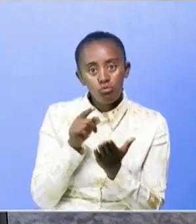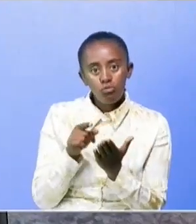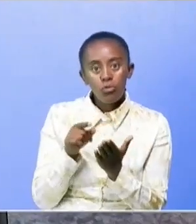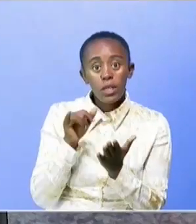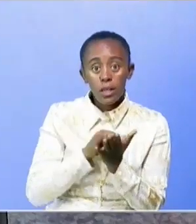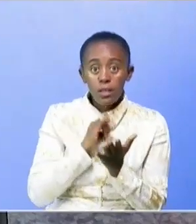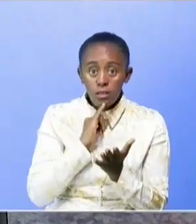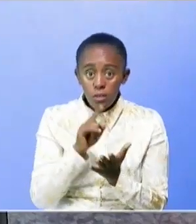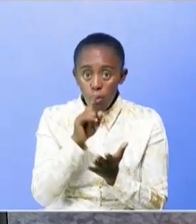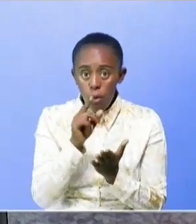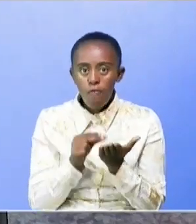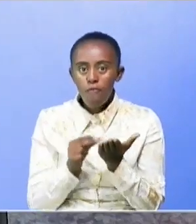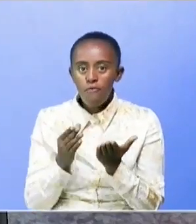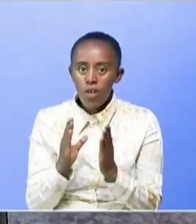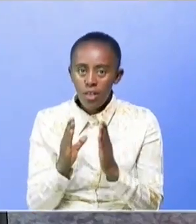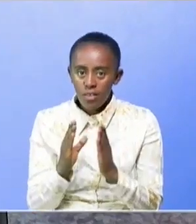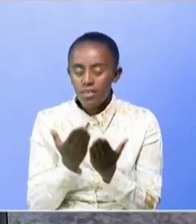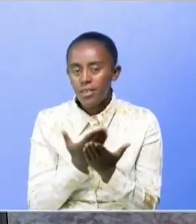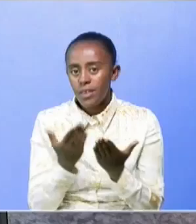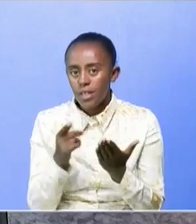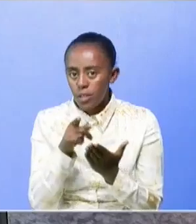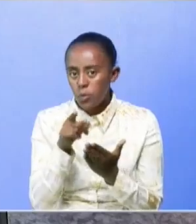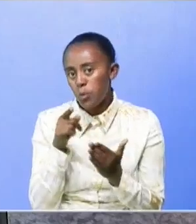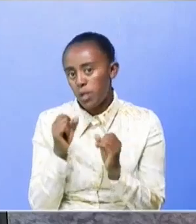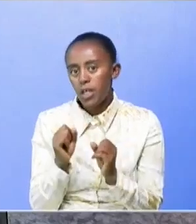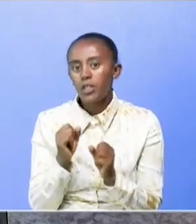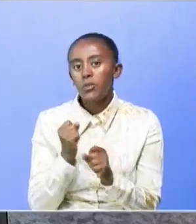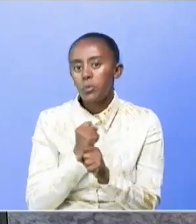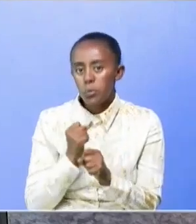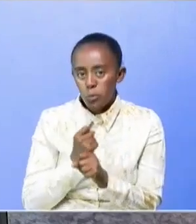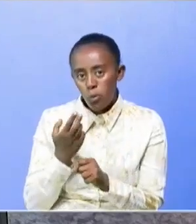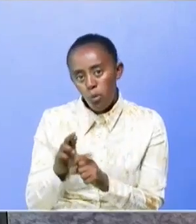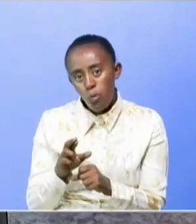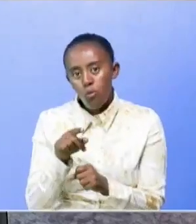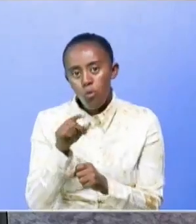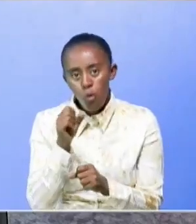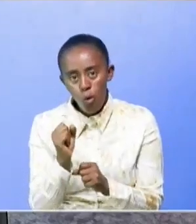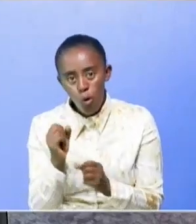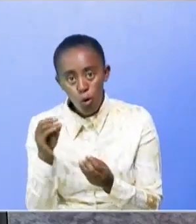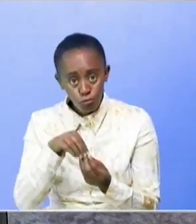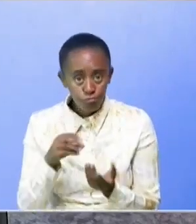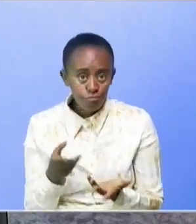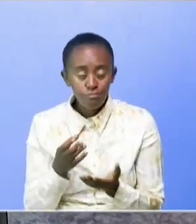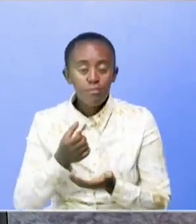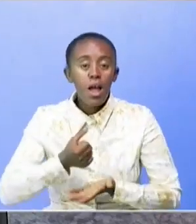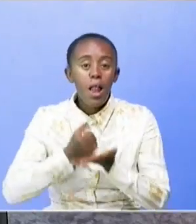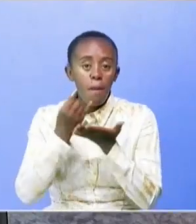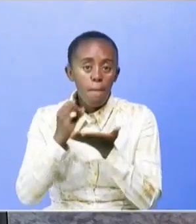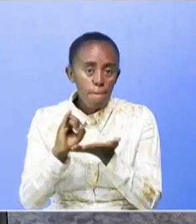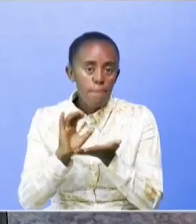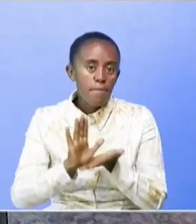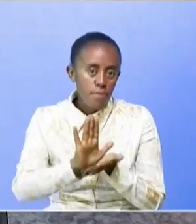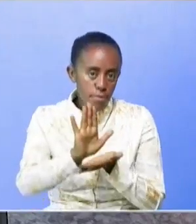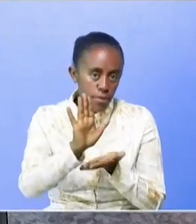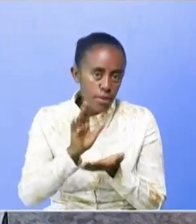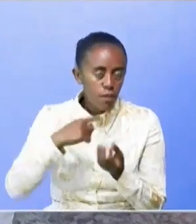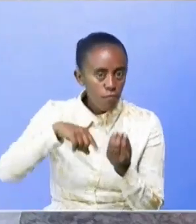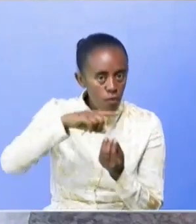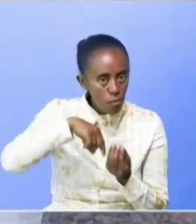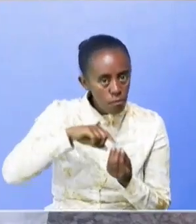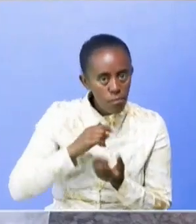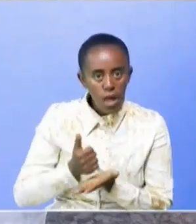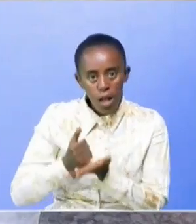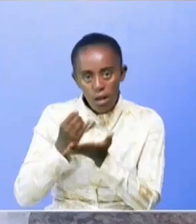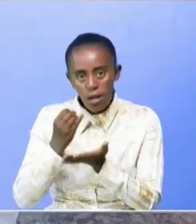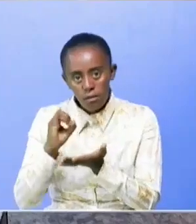That is one volunteering thing that you could do, and you're also helping your environment,